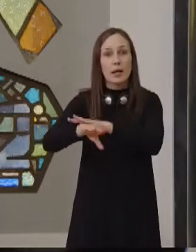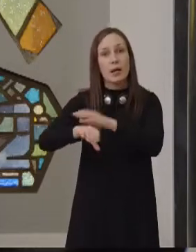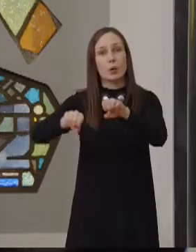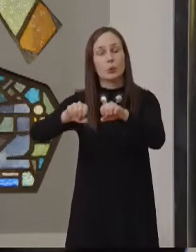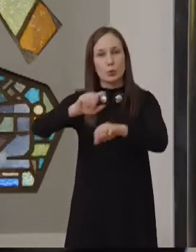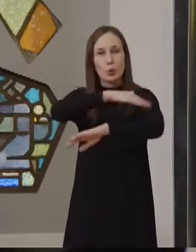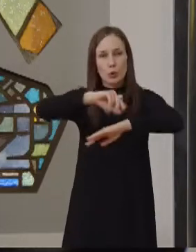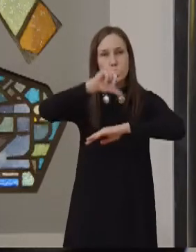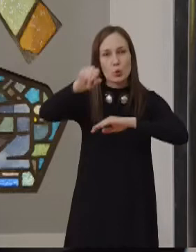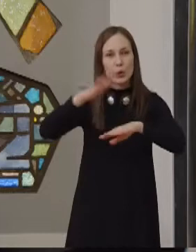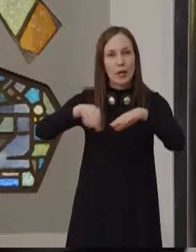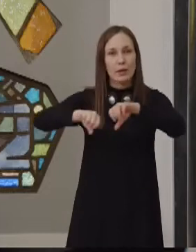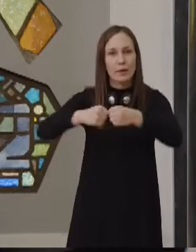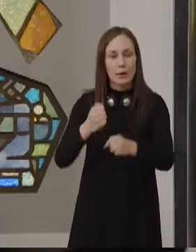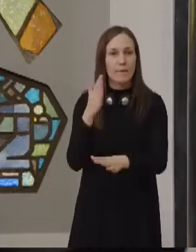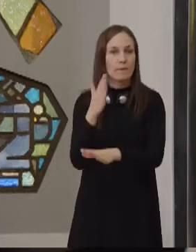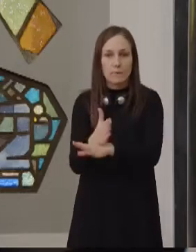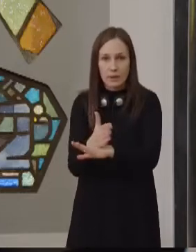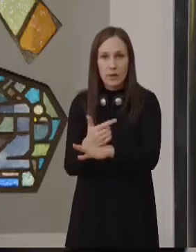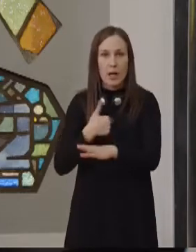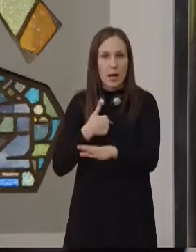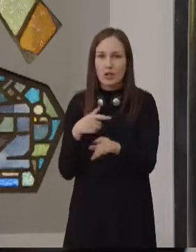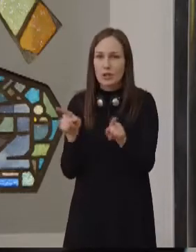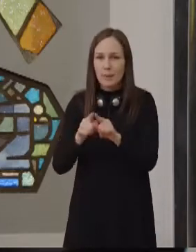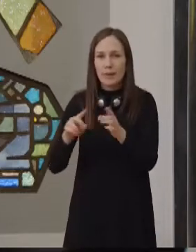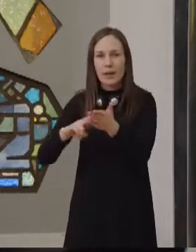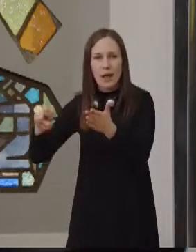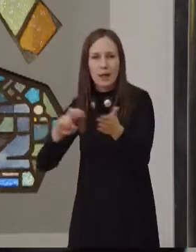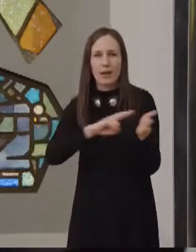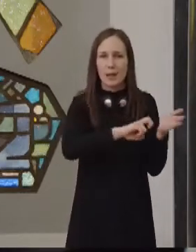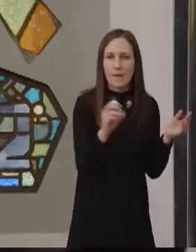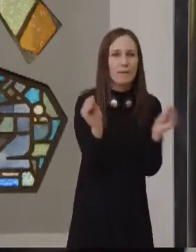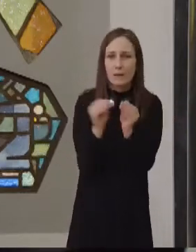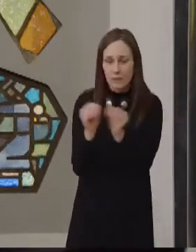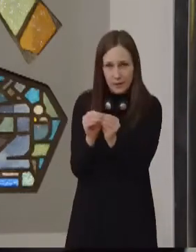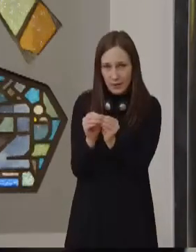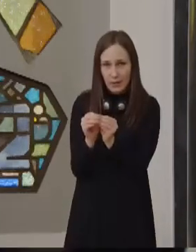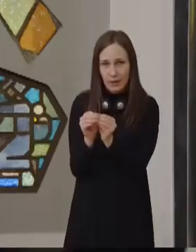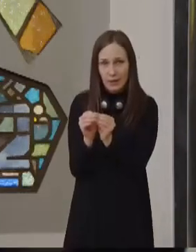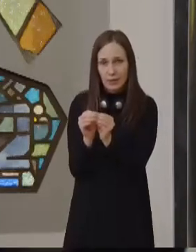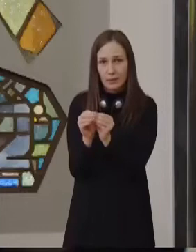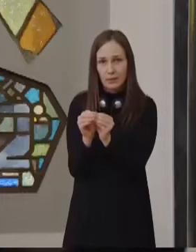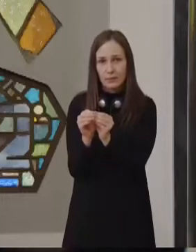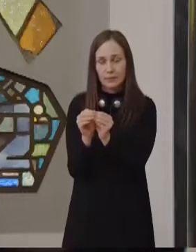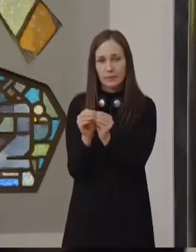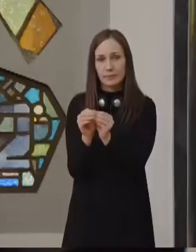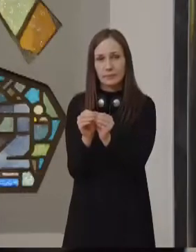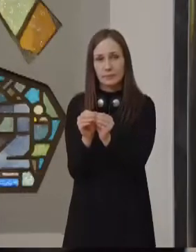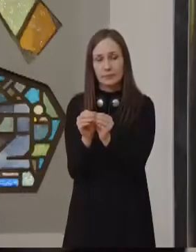partner breaks a leg or an arm in a foreign country,